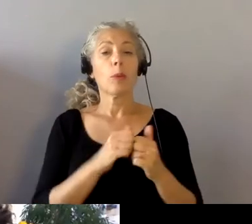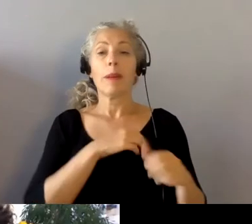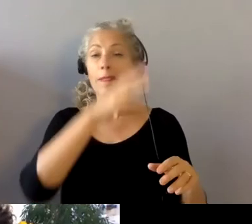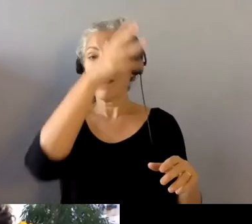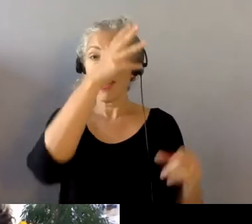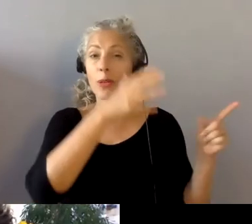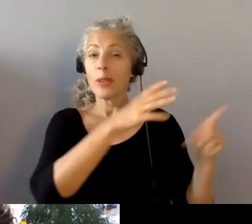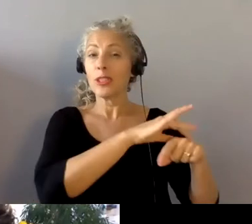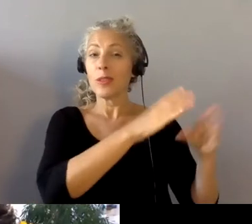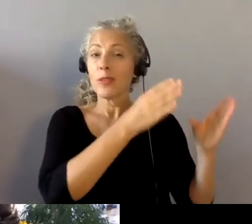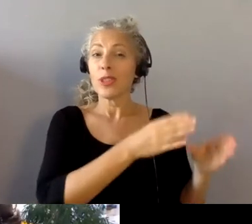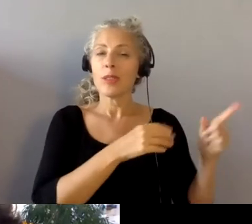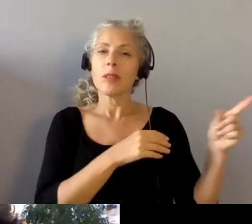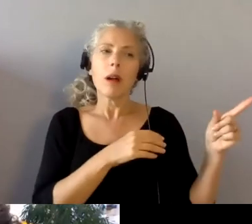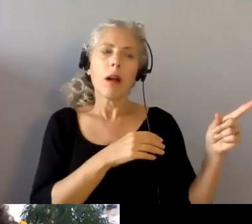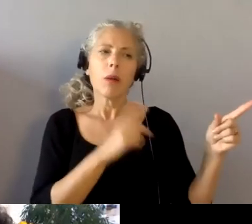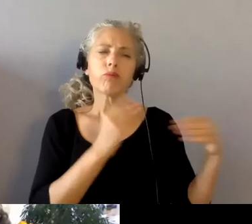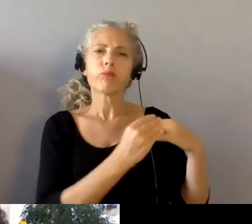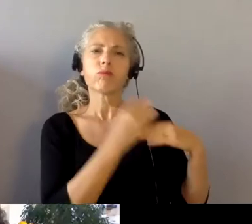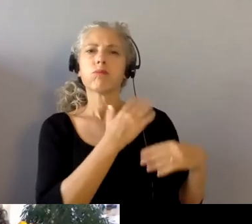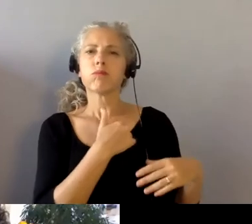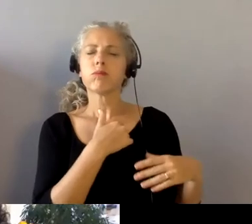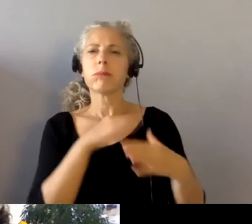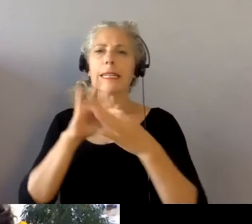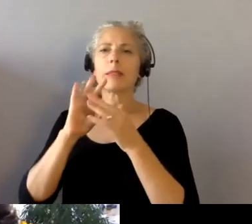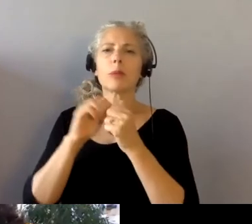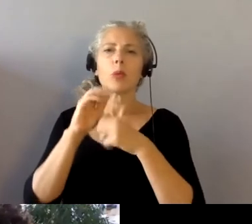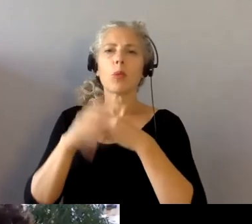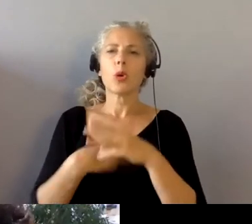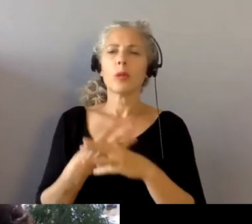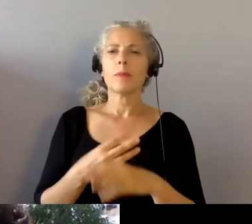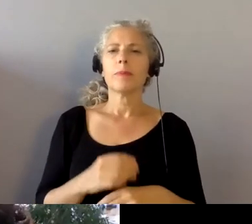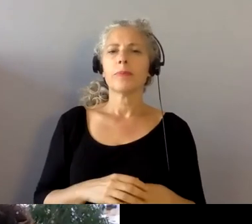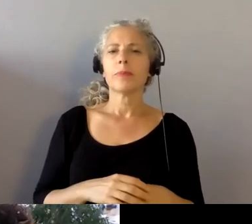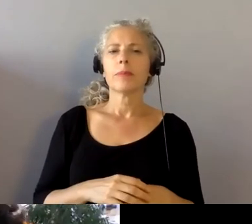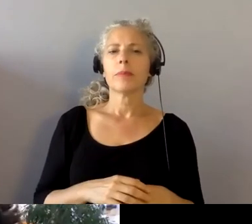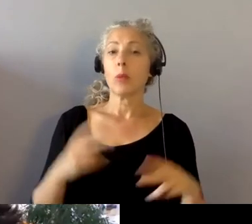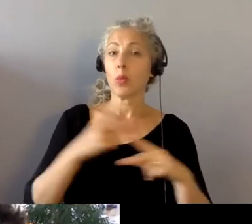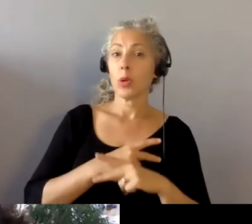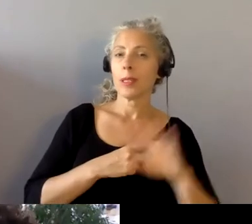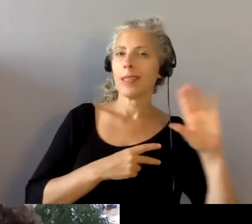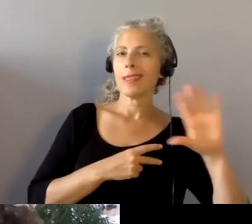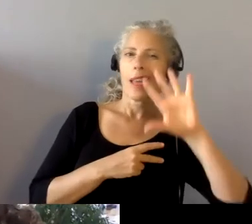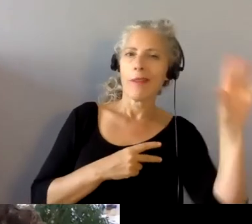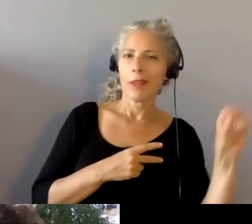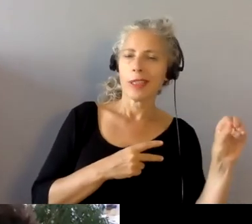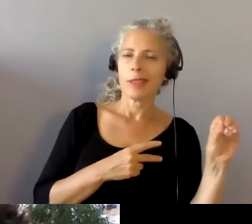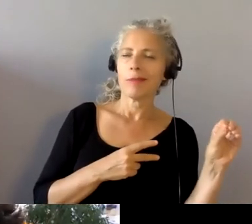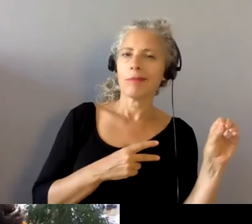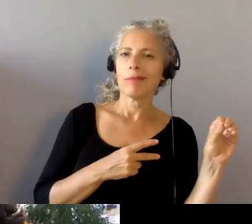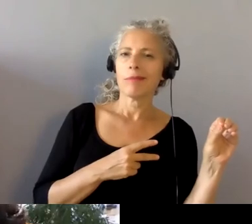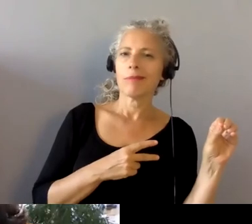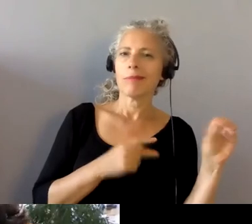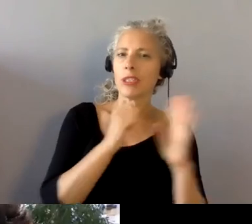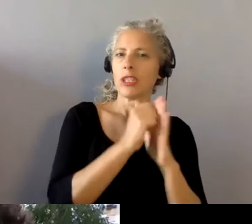was formative in my engagement with the world. But I think even more so his Africanist agenda